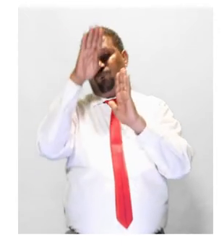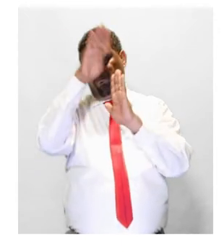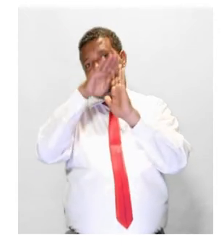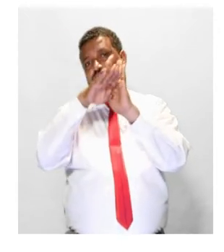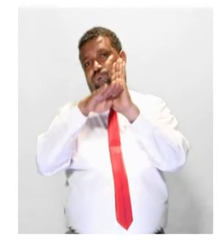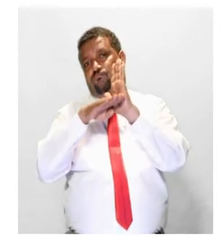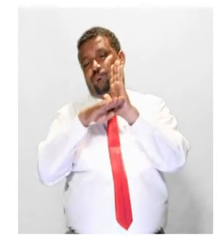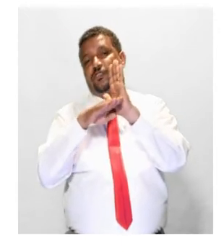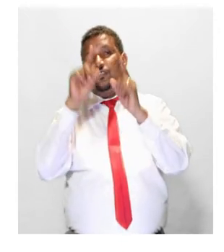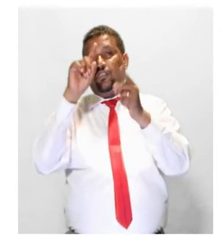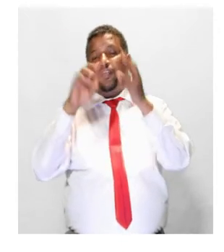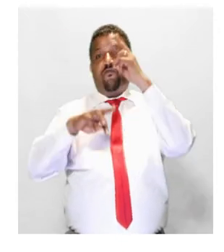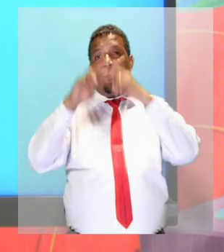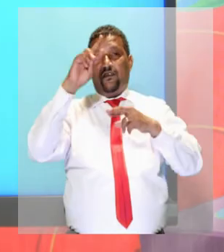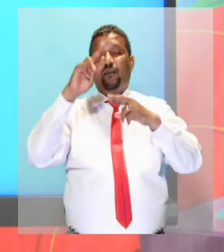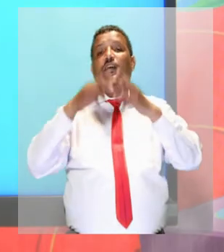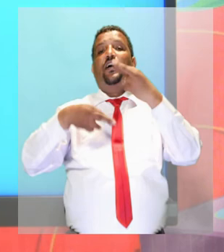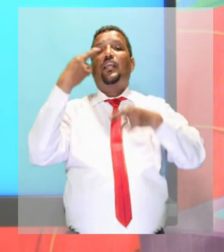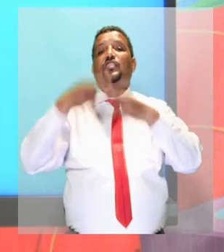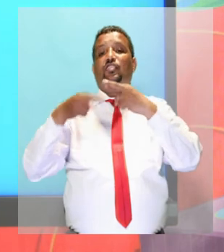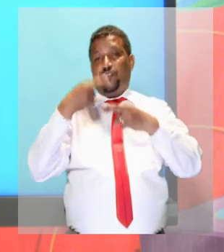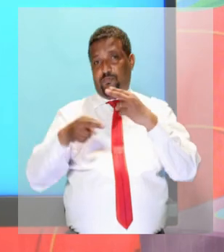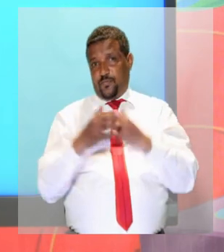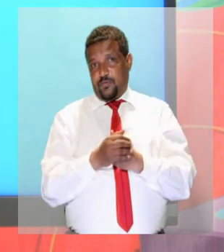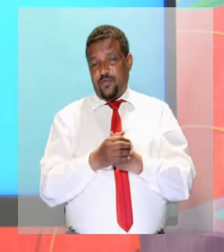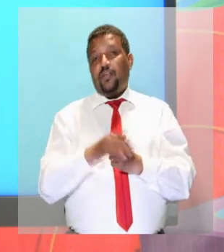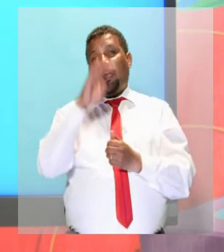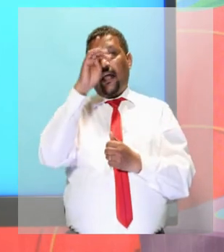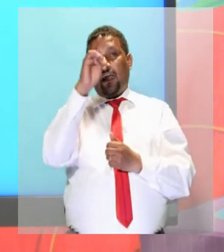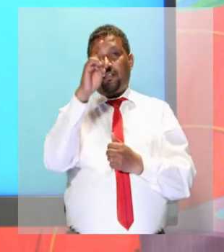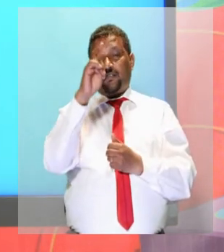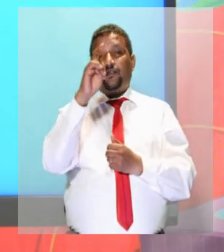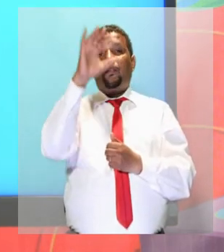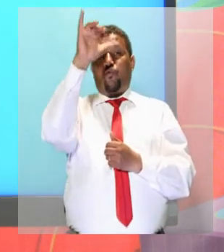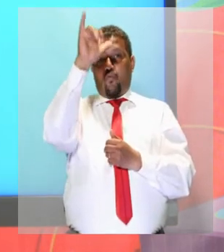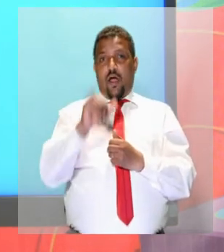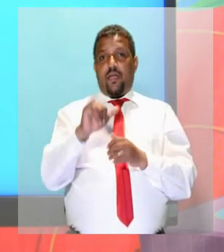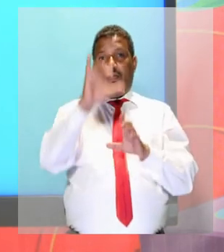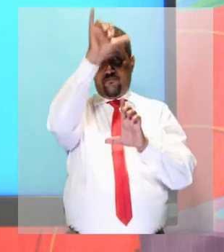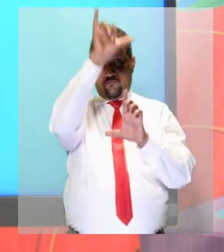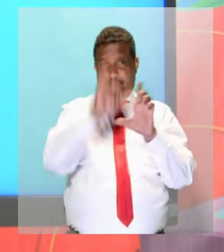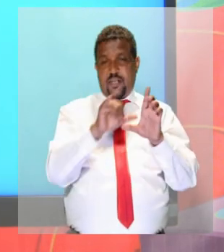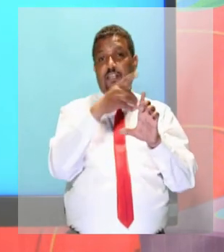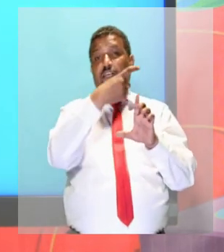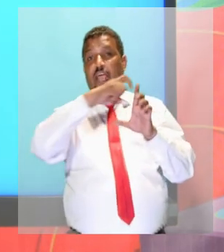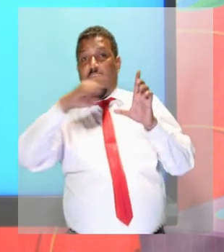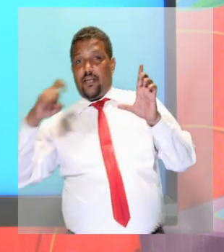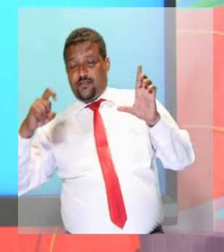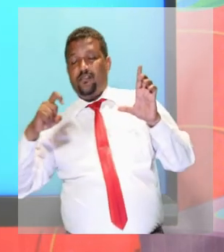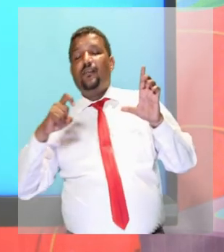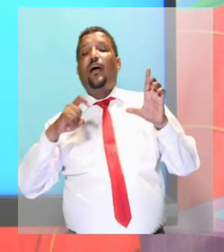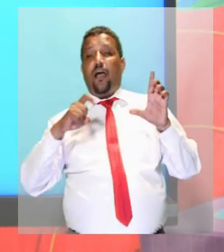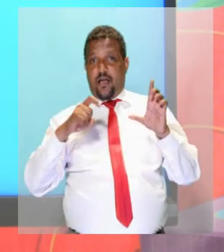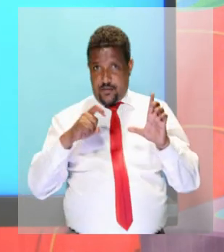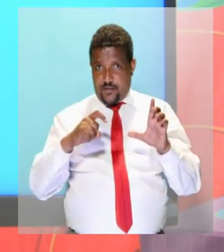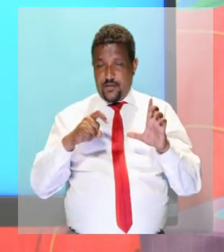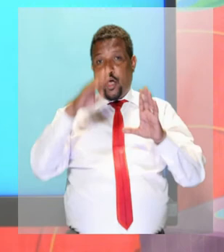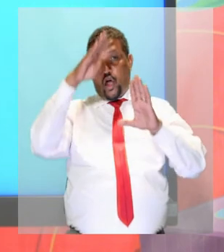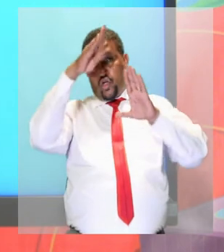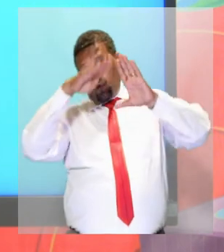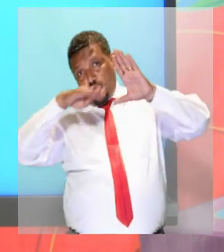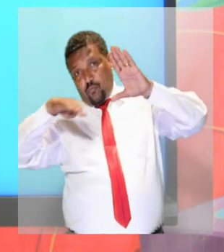this inverse relationship between data entered in the x and y axes, then the slope of the indifference curve